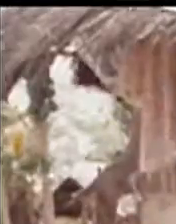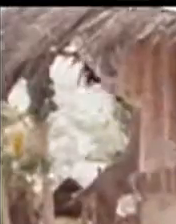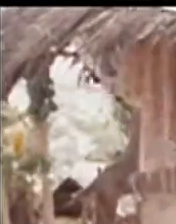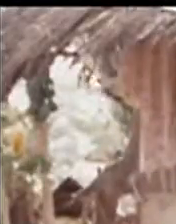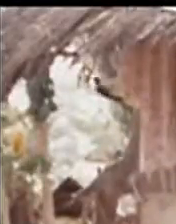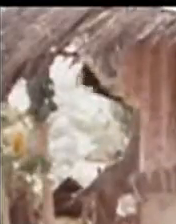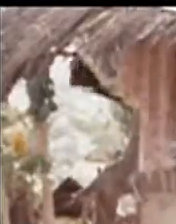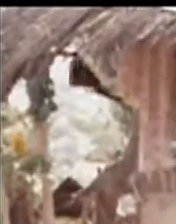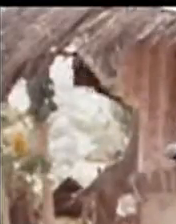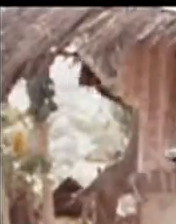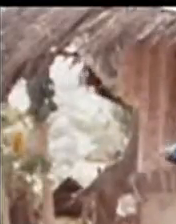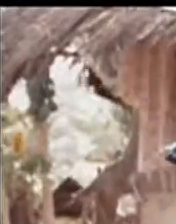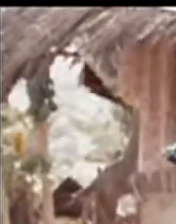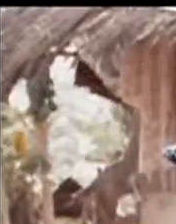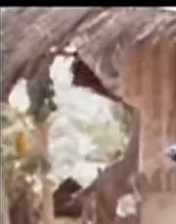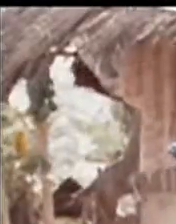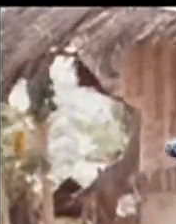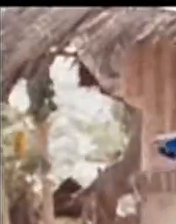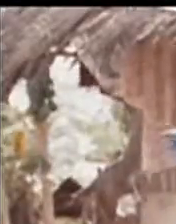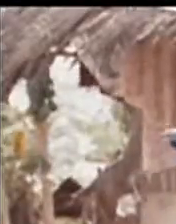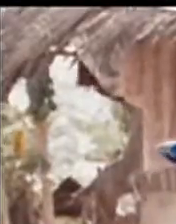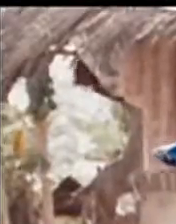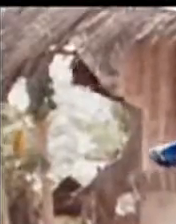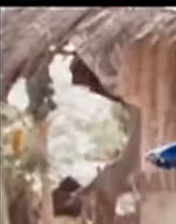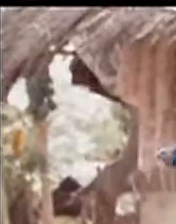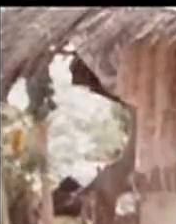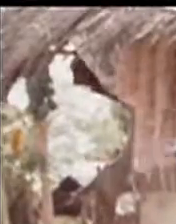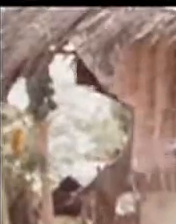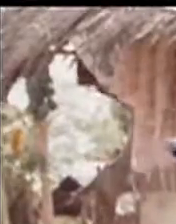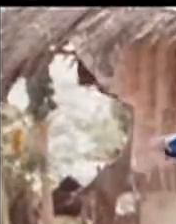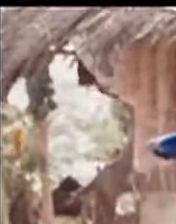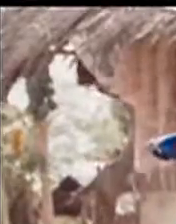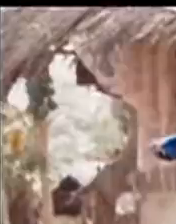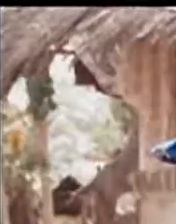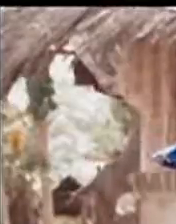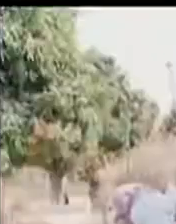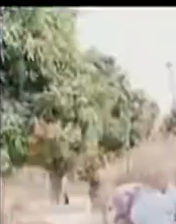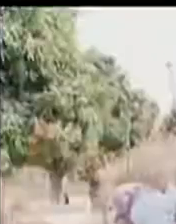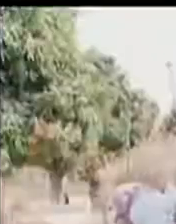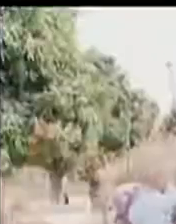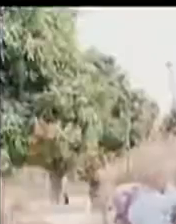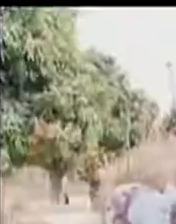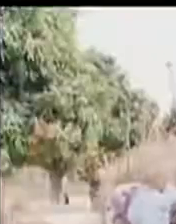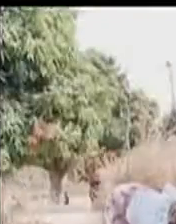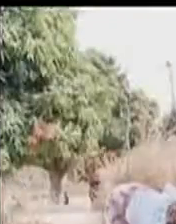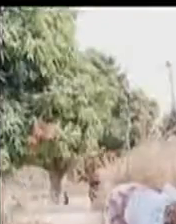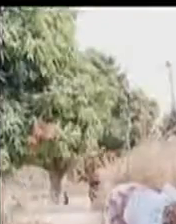Então, já se alimenta agora de verduras, não só do peixe.